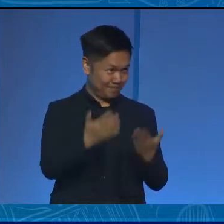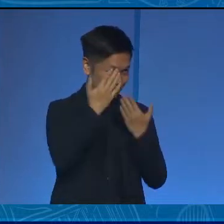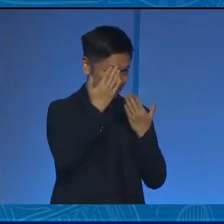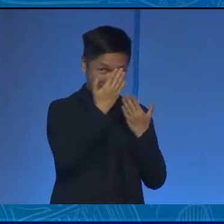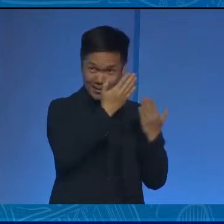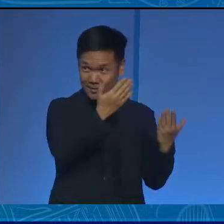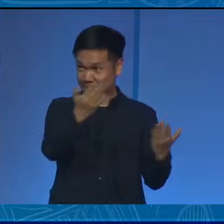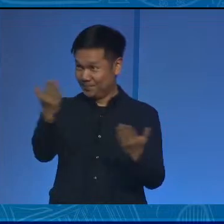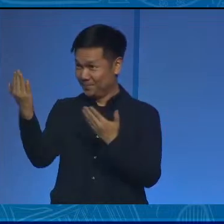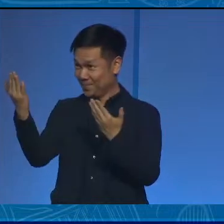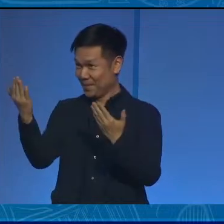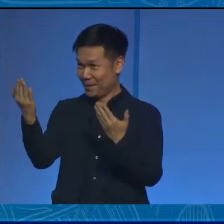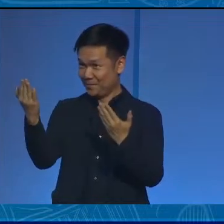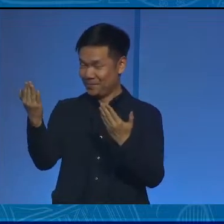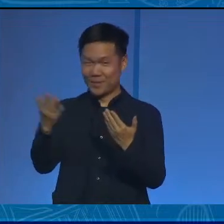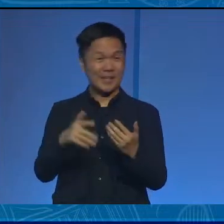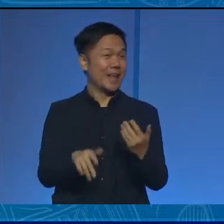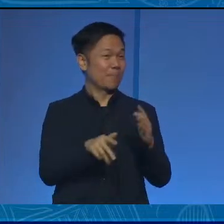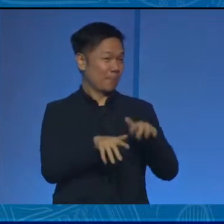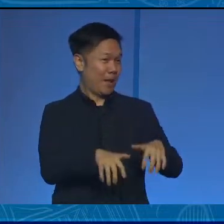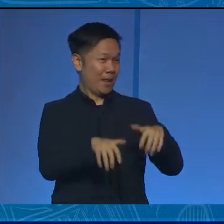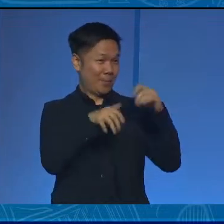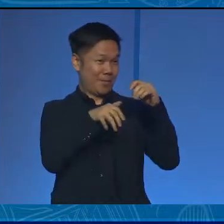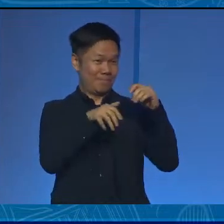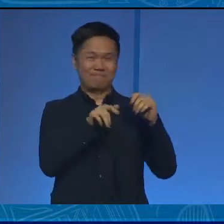Excellencies, fellow members of the Cabinet,